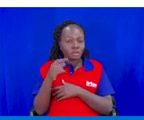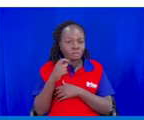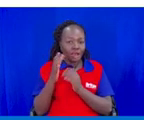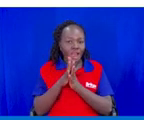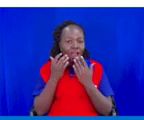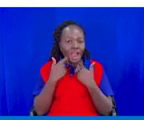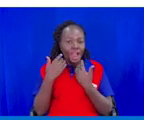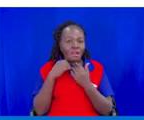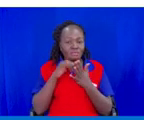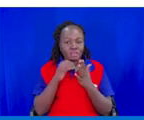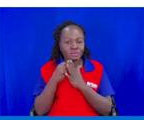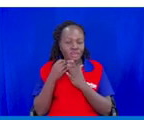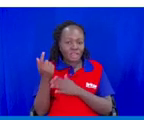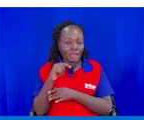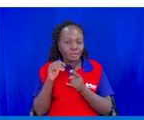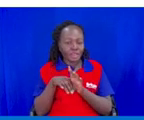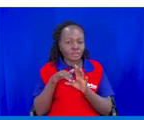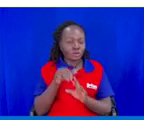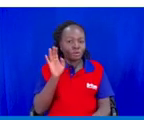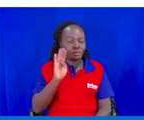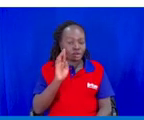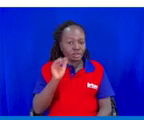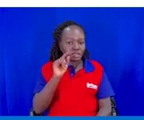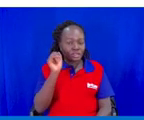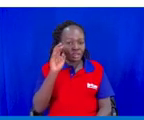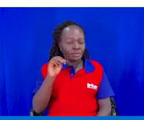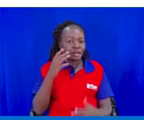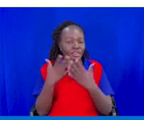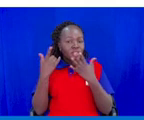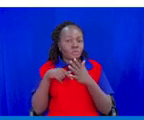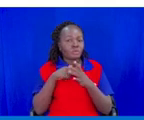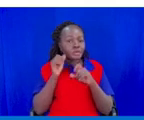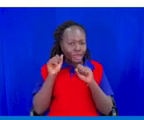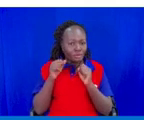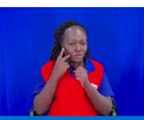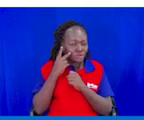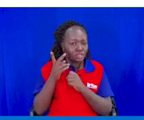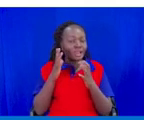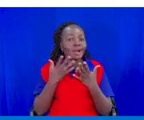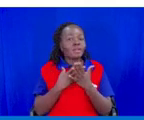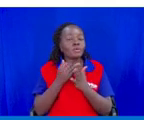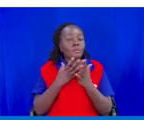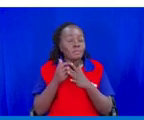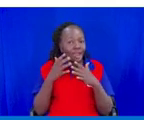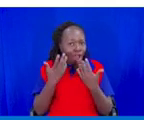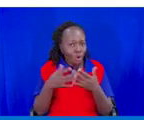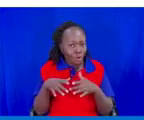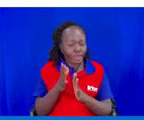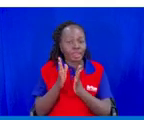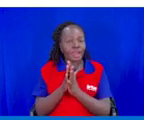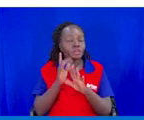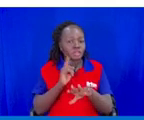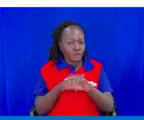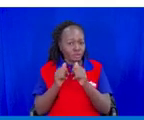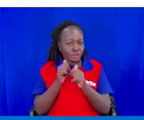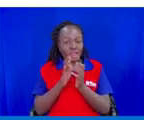Britam products. We have been able to establish the relevant payment gateways and payment channels. And we are trusted out